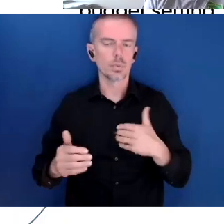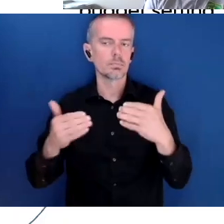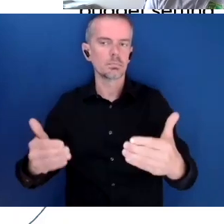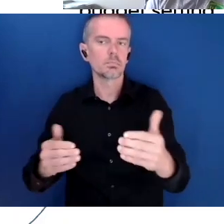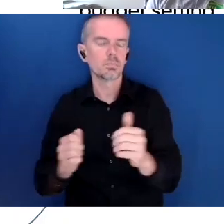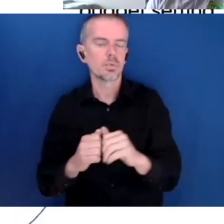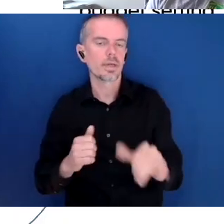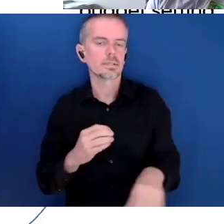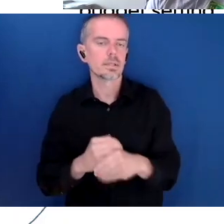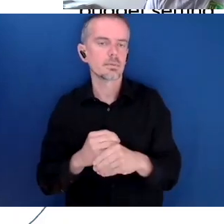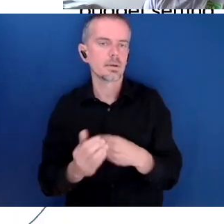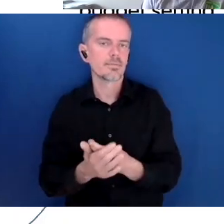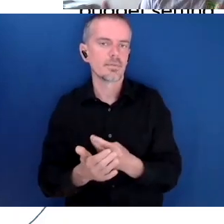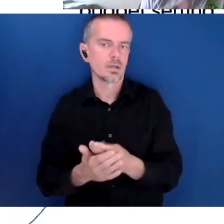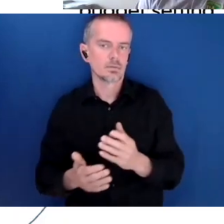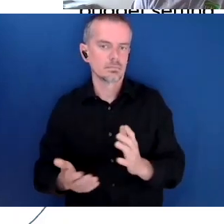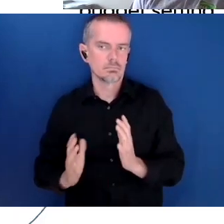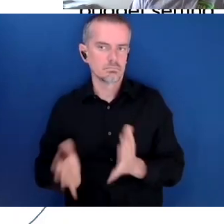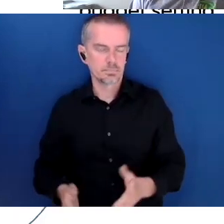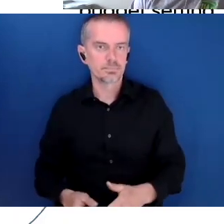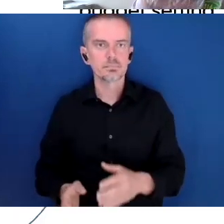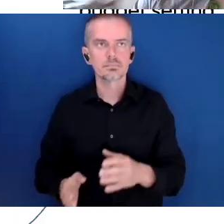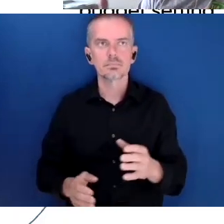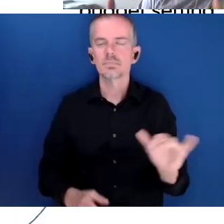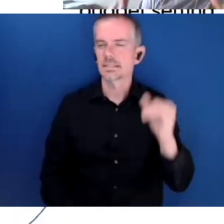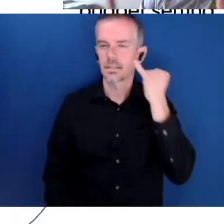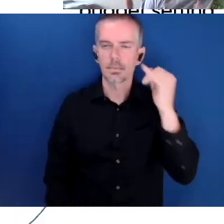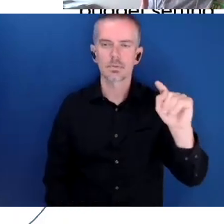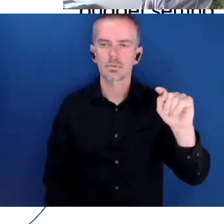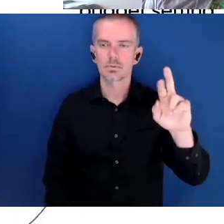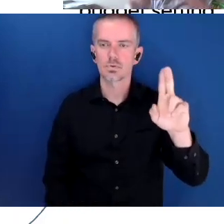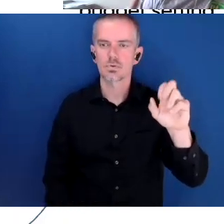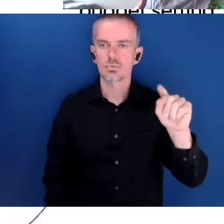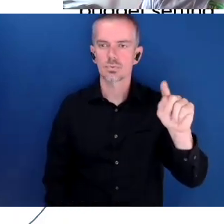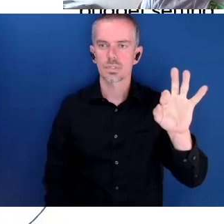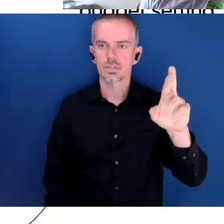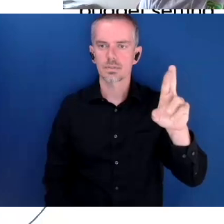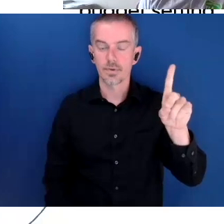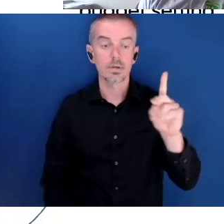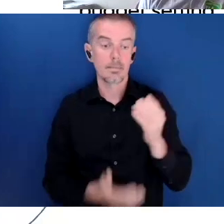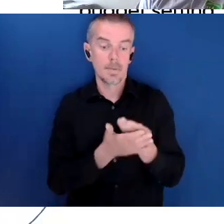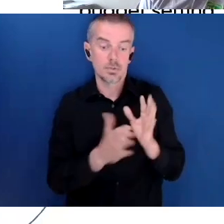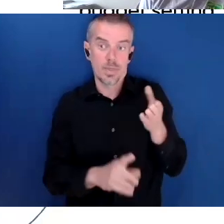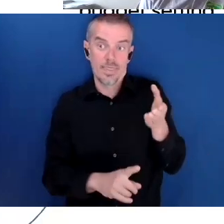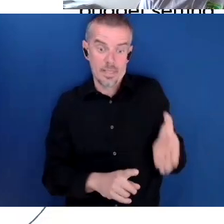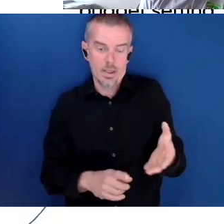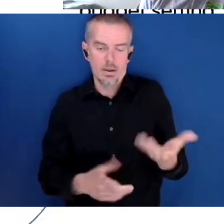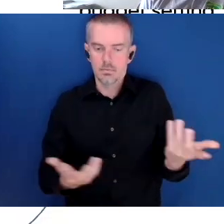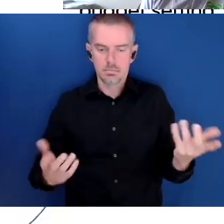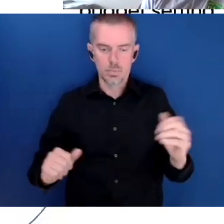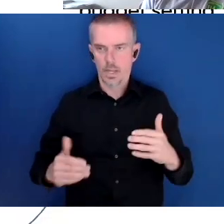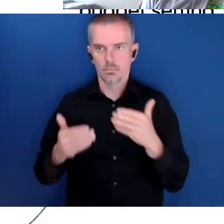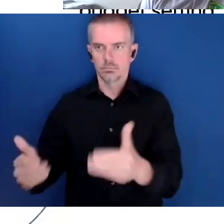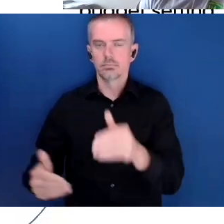funding often. And same with trust funds. If the money's in the trust fund, we can generally move forward with the planning